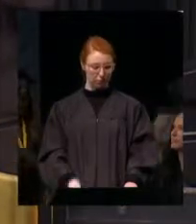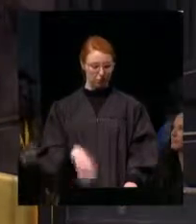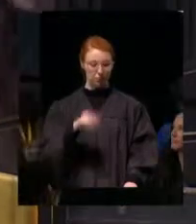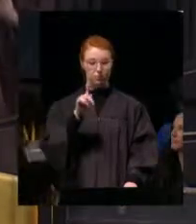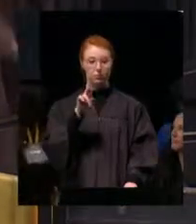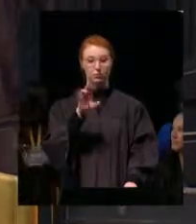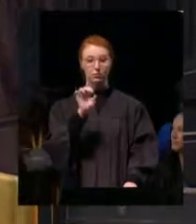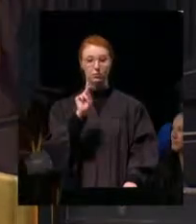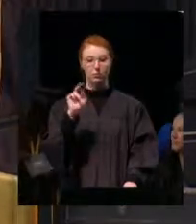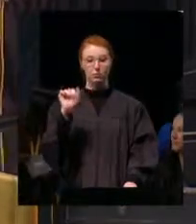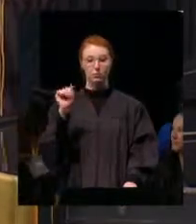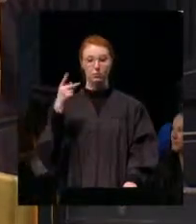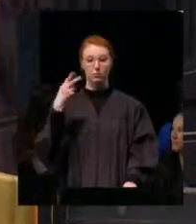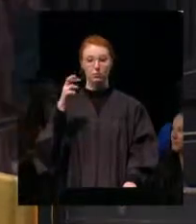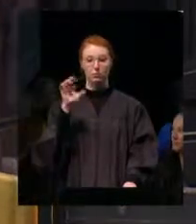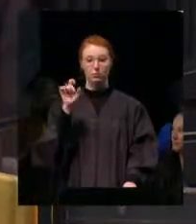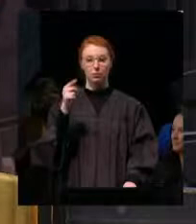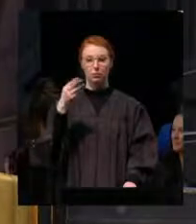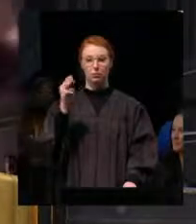Corinna Grothman.